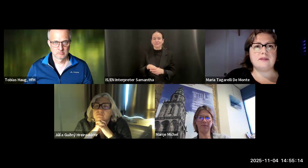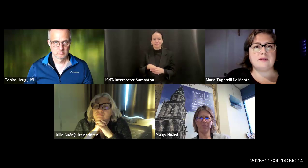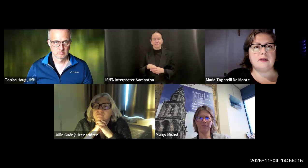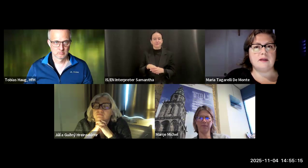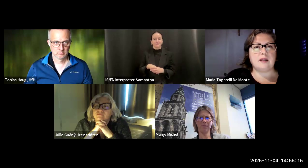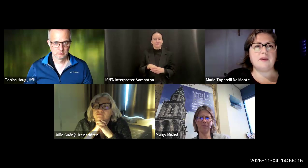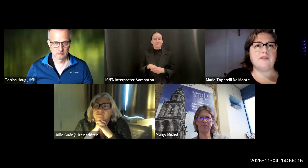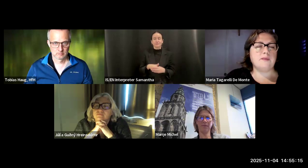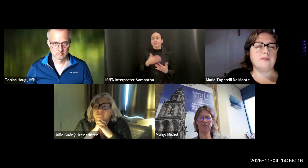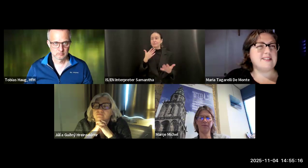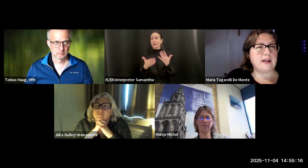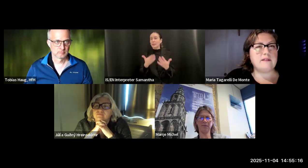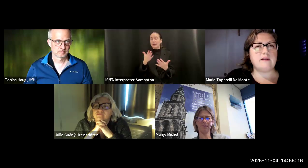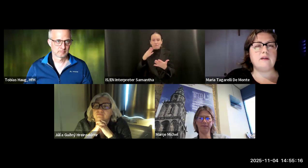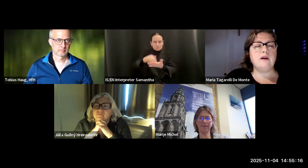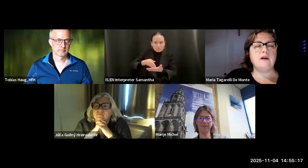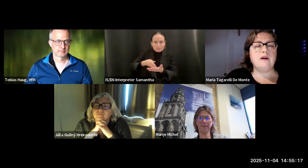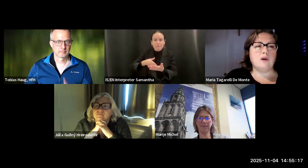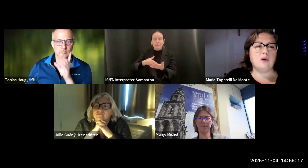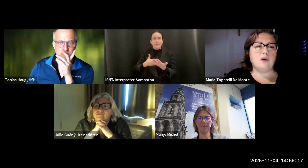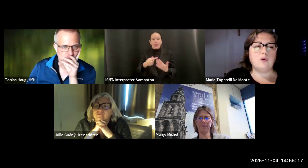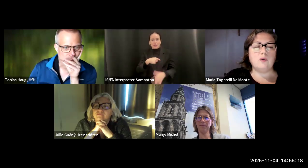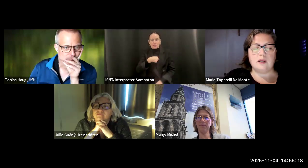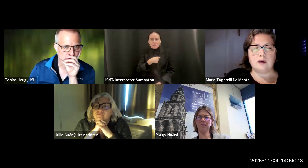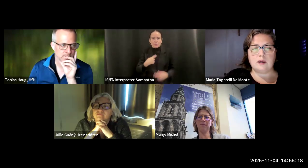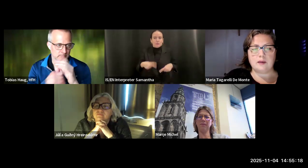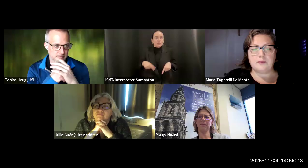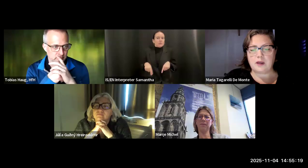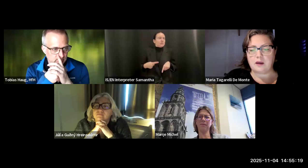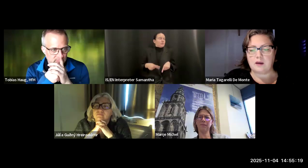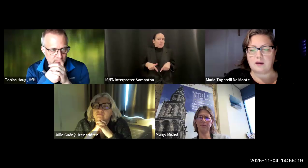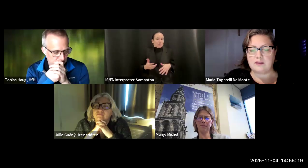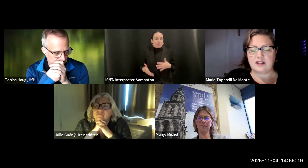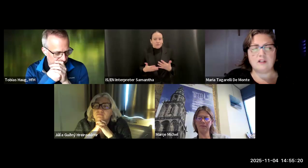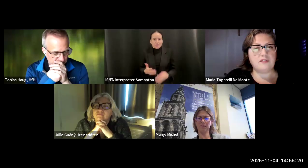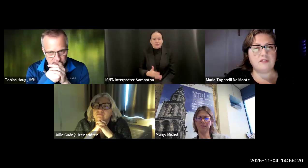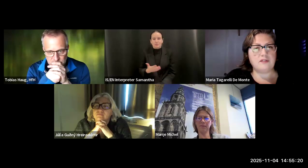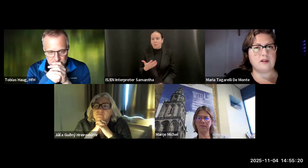possible problems coming from anxiety or low